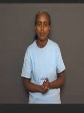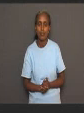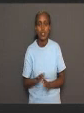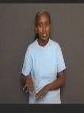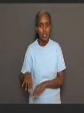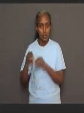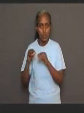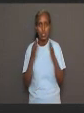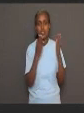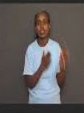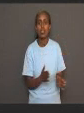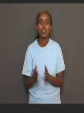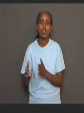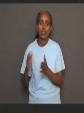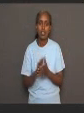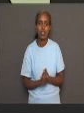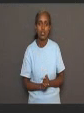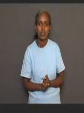Students, let's get ready.